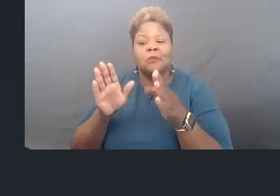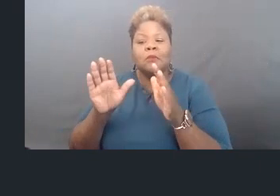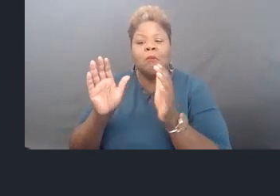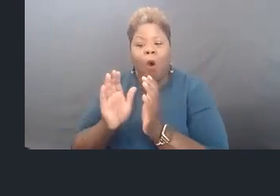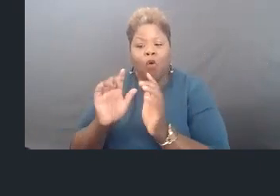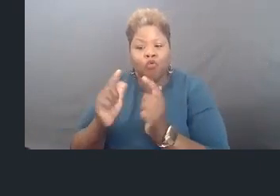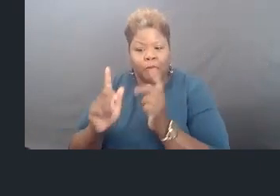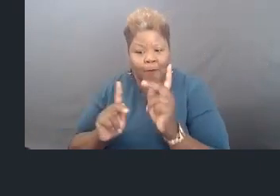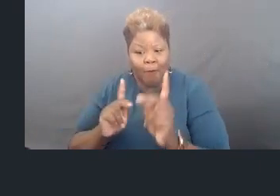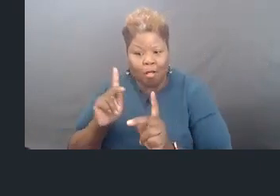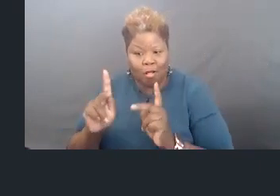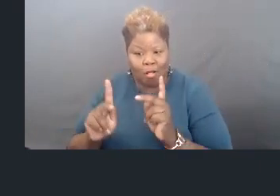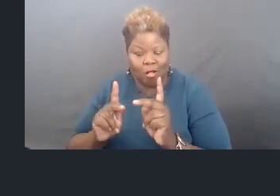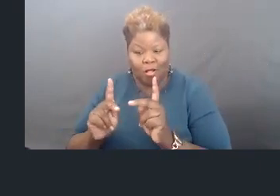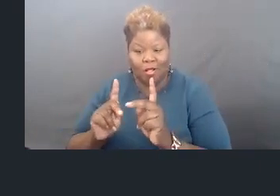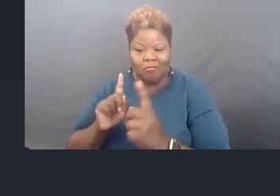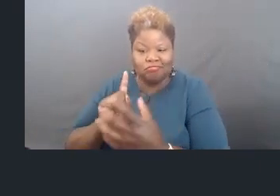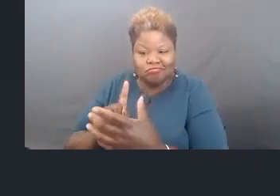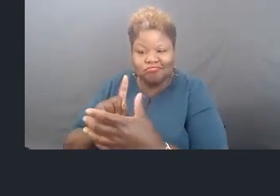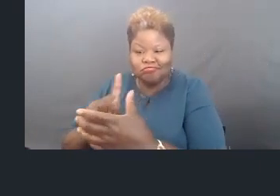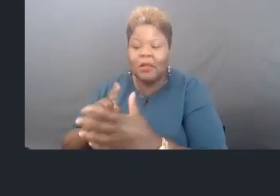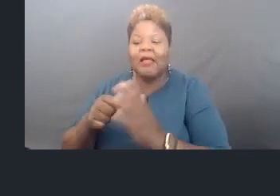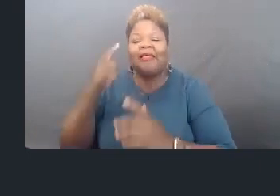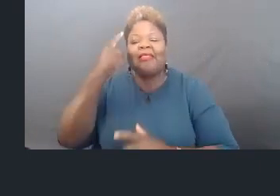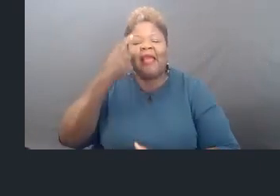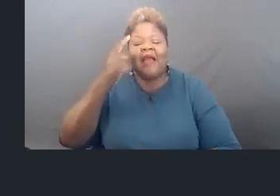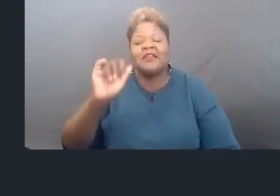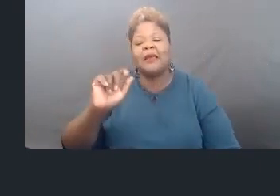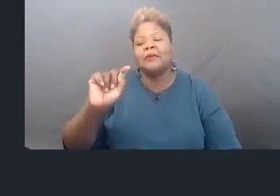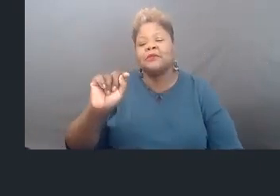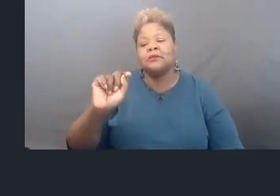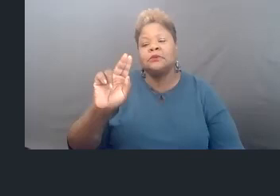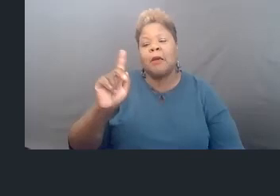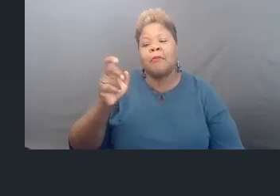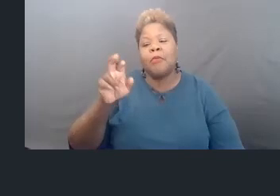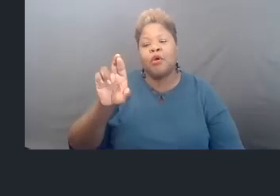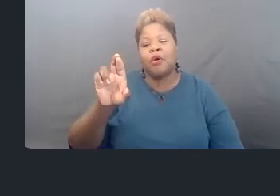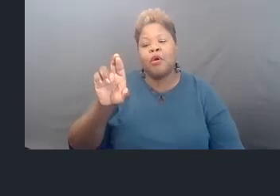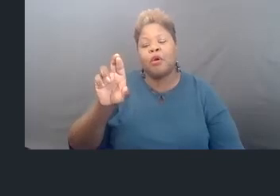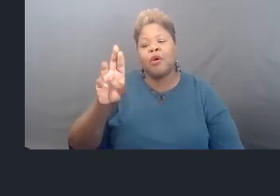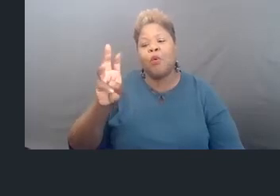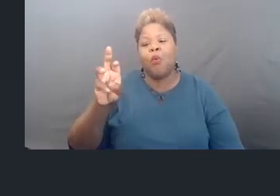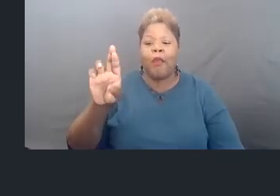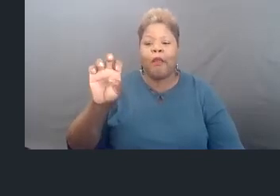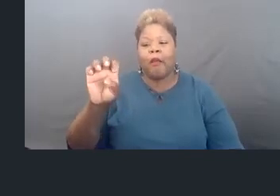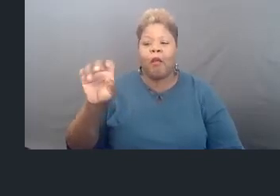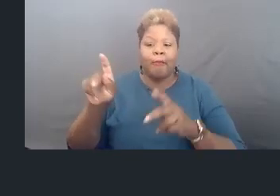that trusted the individual. So for instance, think of it like a Tupperware party, right? If you are